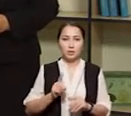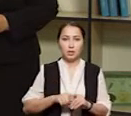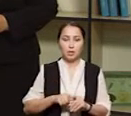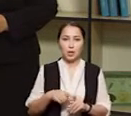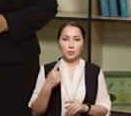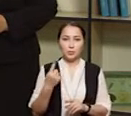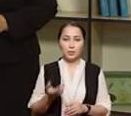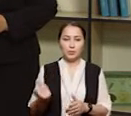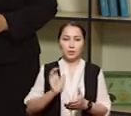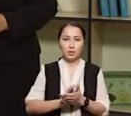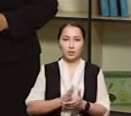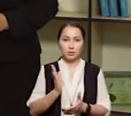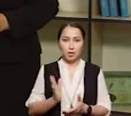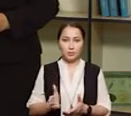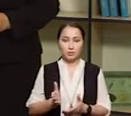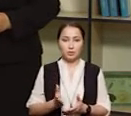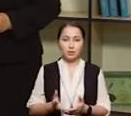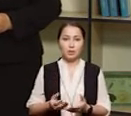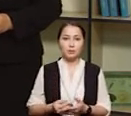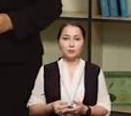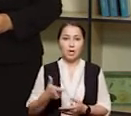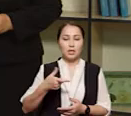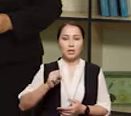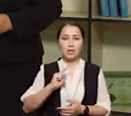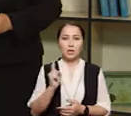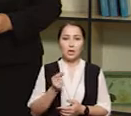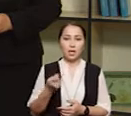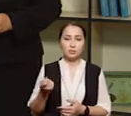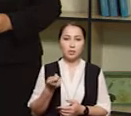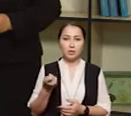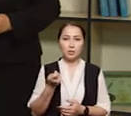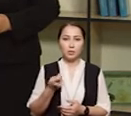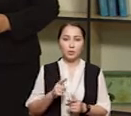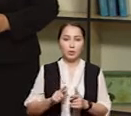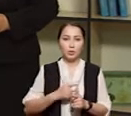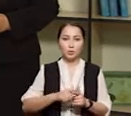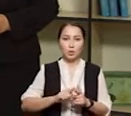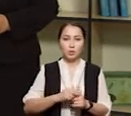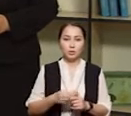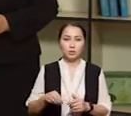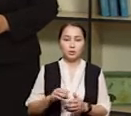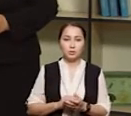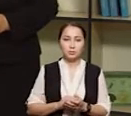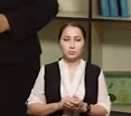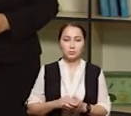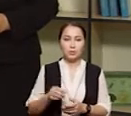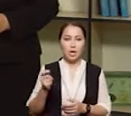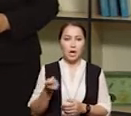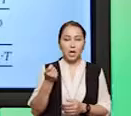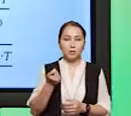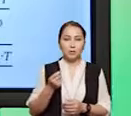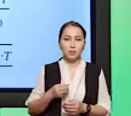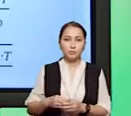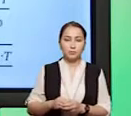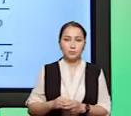bilan bugun tanishamiz. Demak, gaz molekulalari yoki moddaning atom va molekulalari